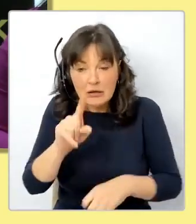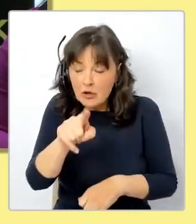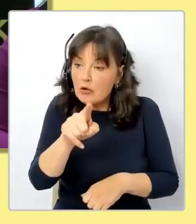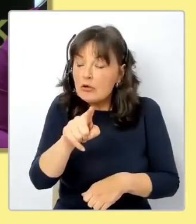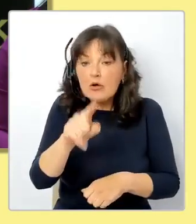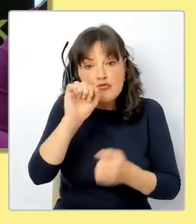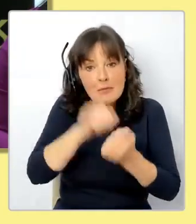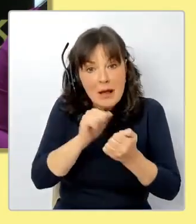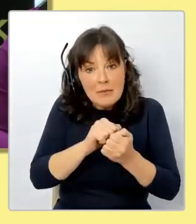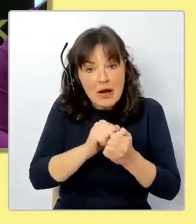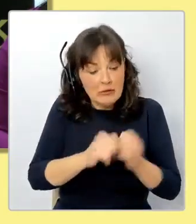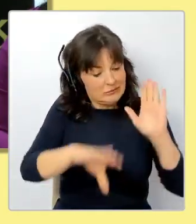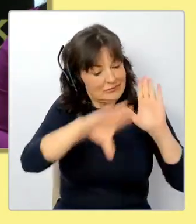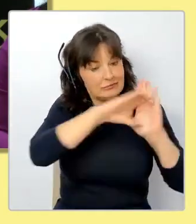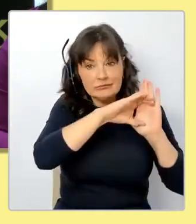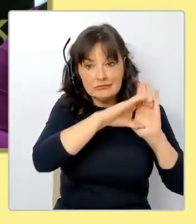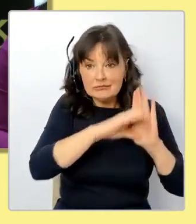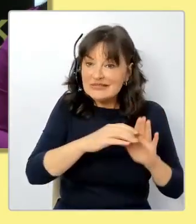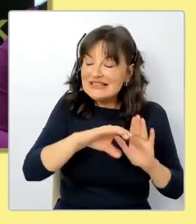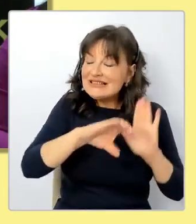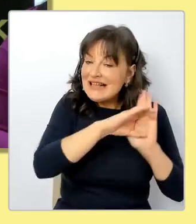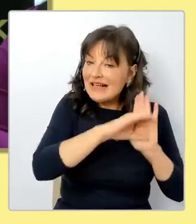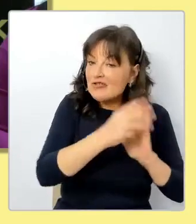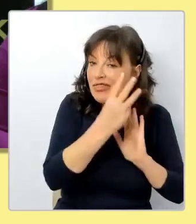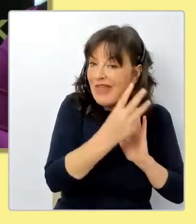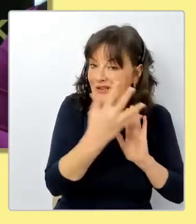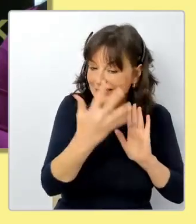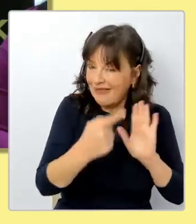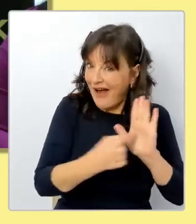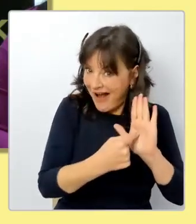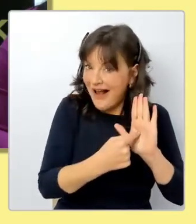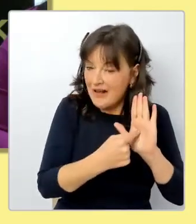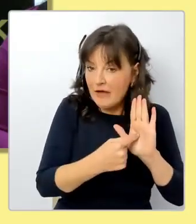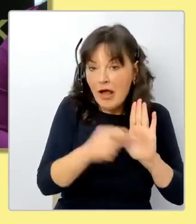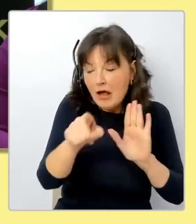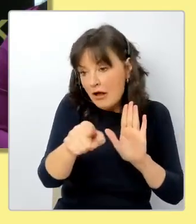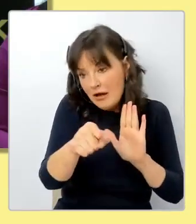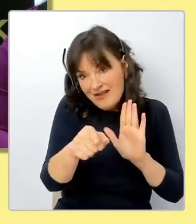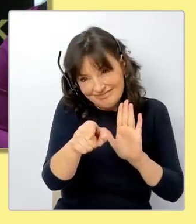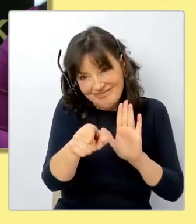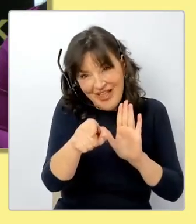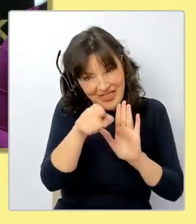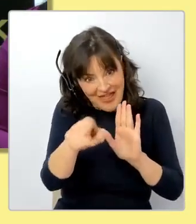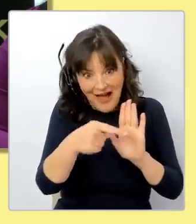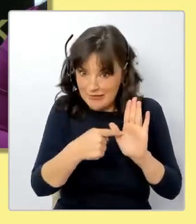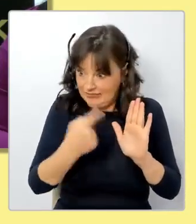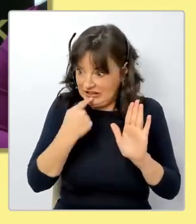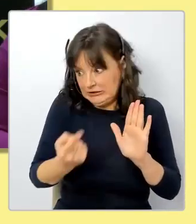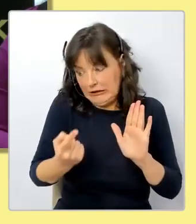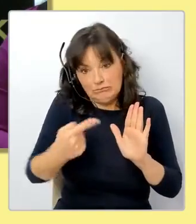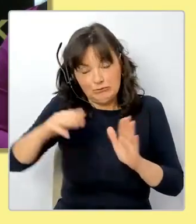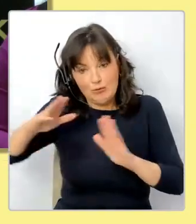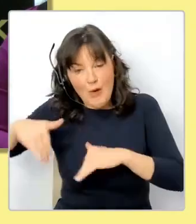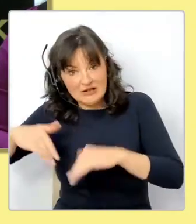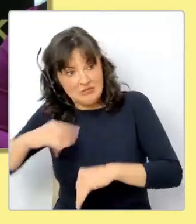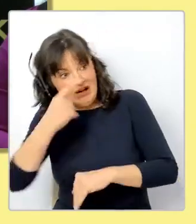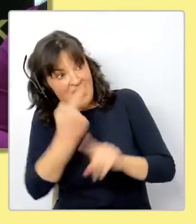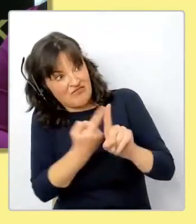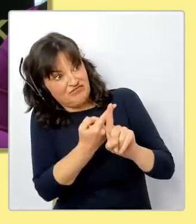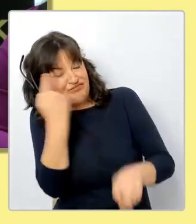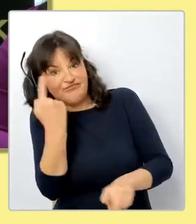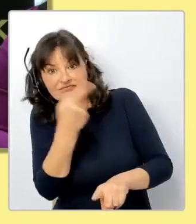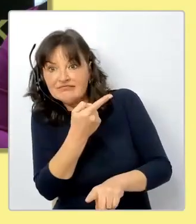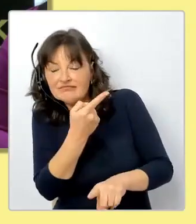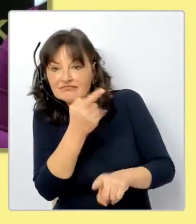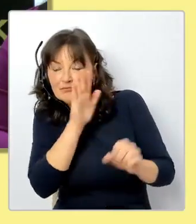about the GRR bill, and I respect my colleagues have got a difference of opinion. In this room, there'll be people who will support it, there'll be people who disagree with it. It actually isn't about